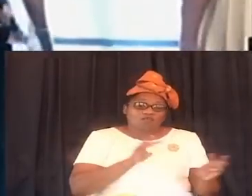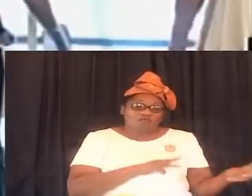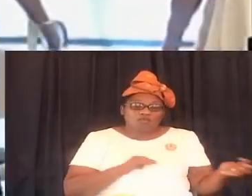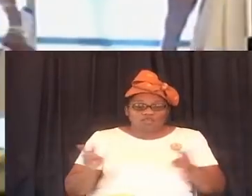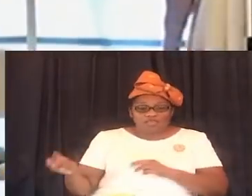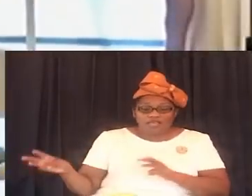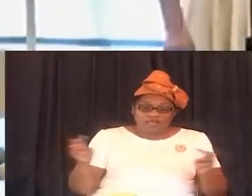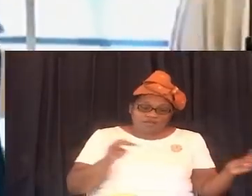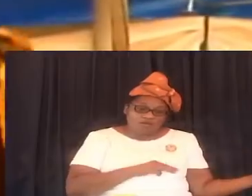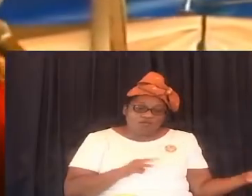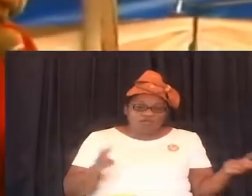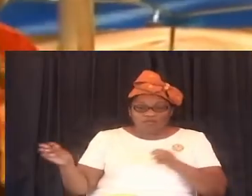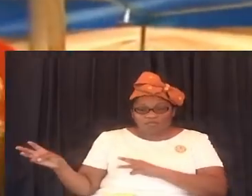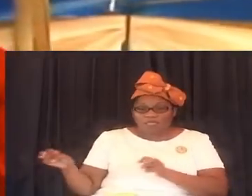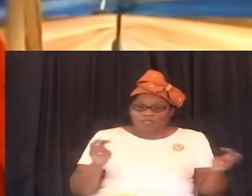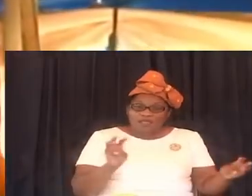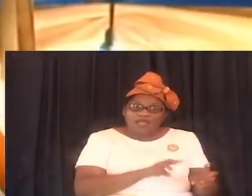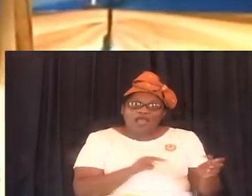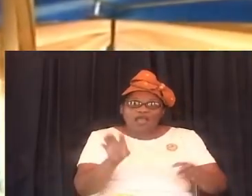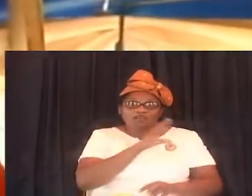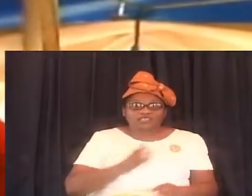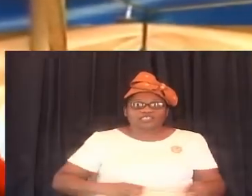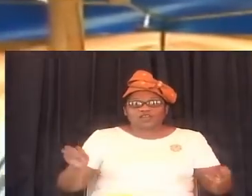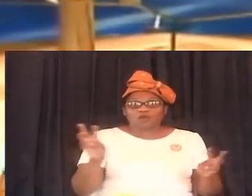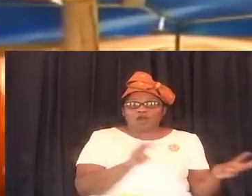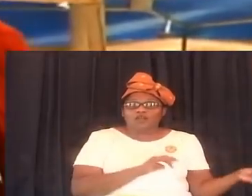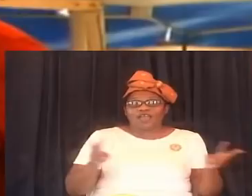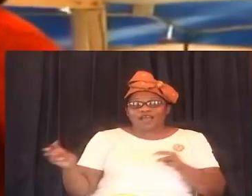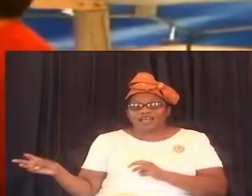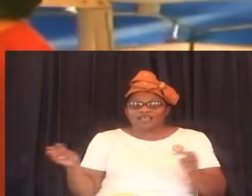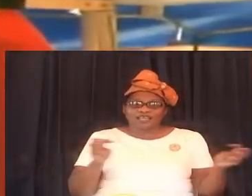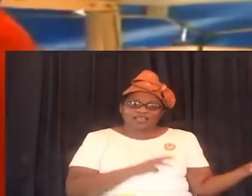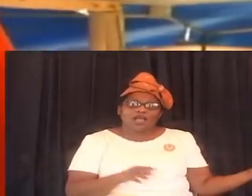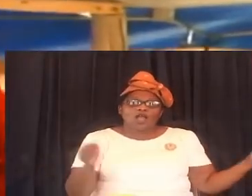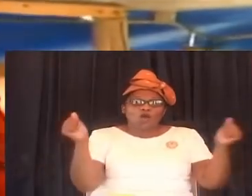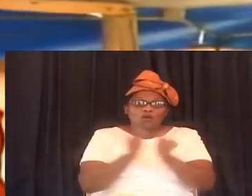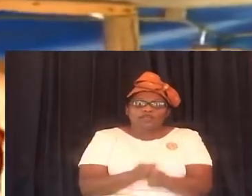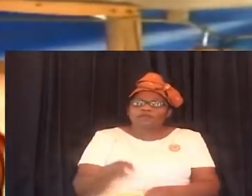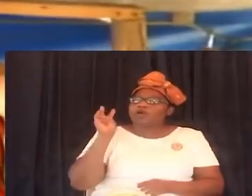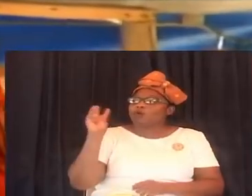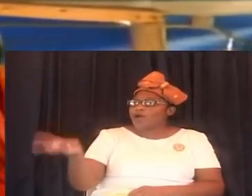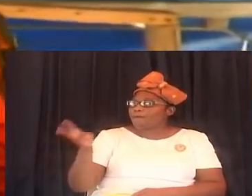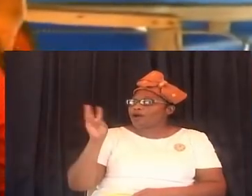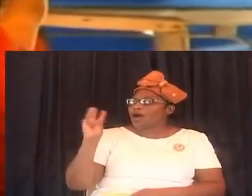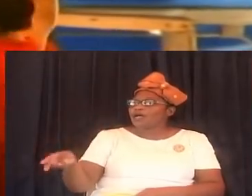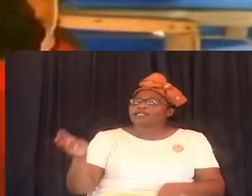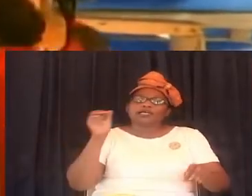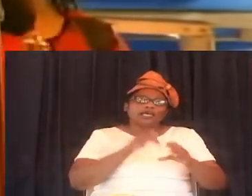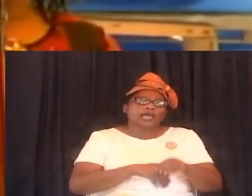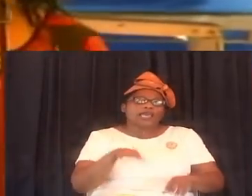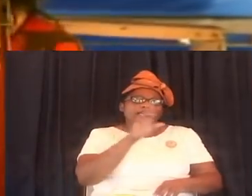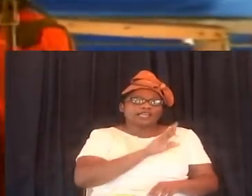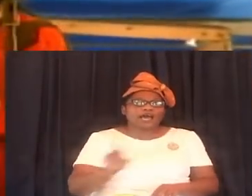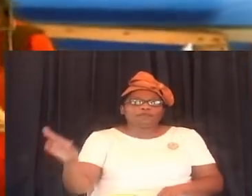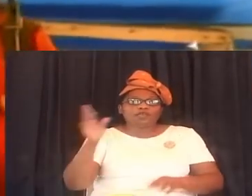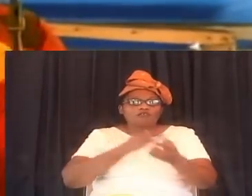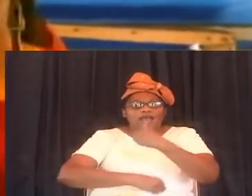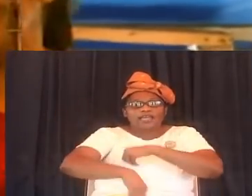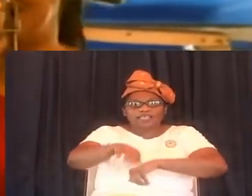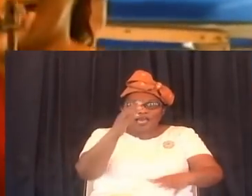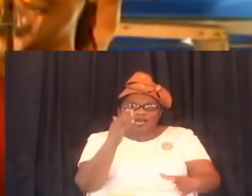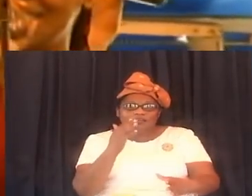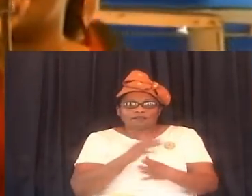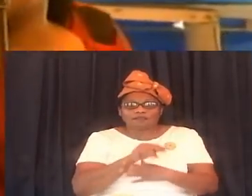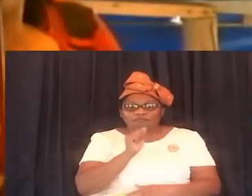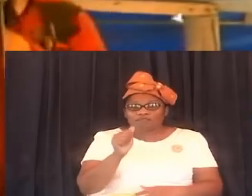a warrior. I'm a warrior. Come on, show your right hand, warrior. Warrior. With your weapon. With the weapon. Yes. In a me